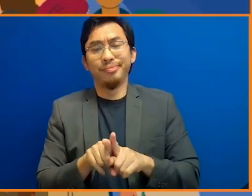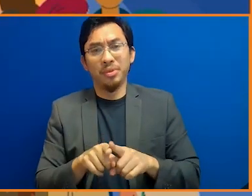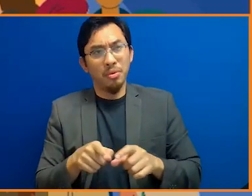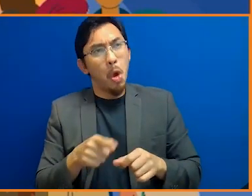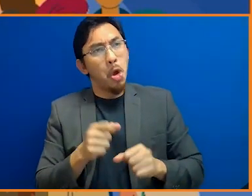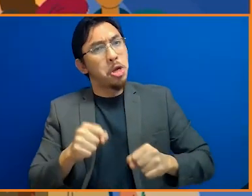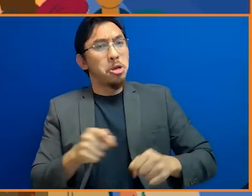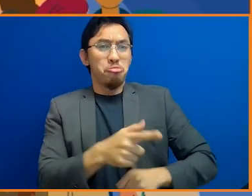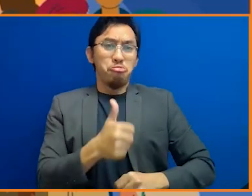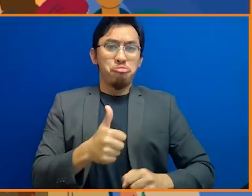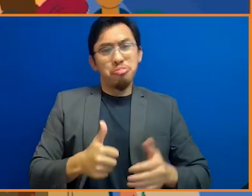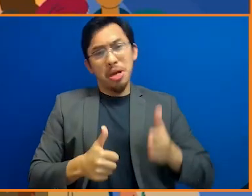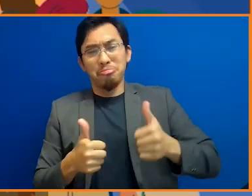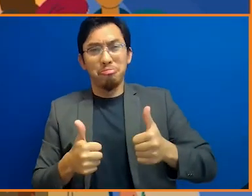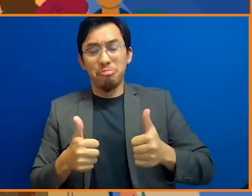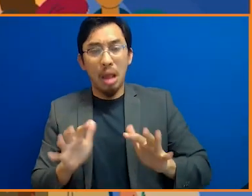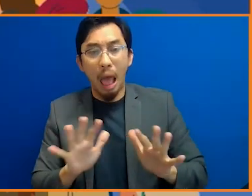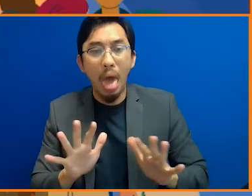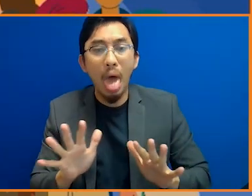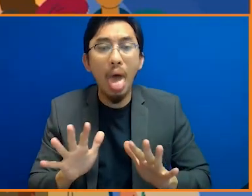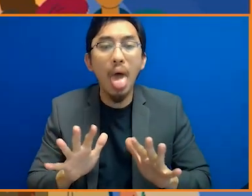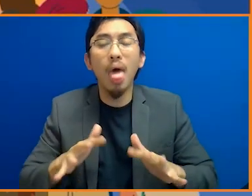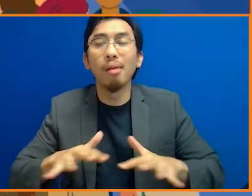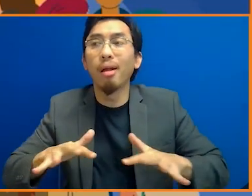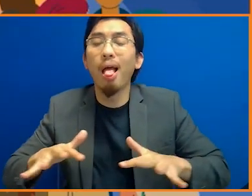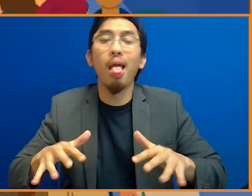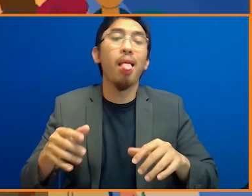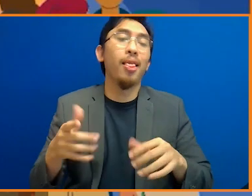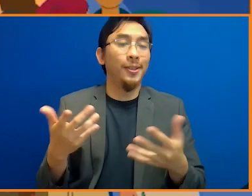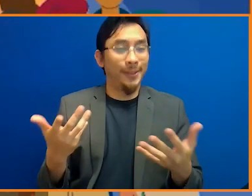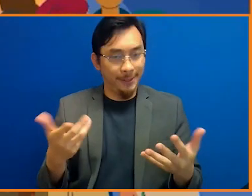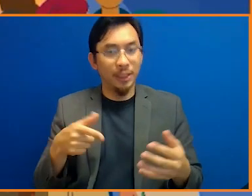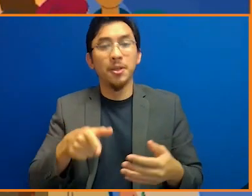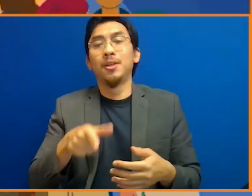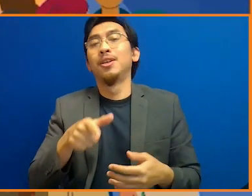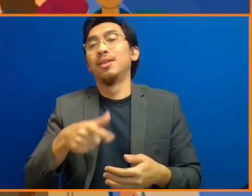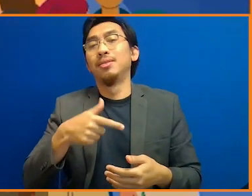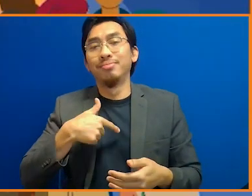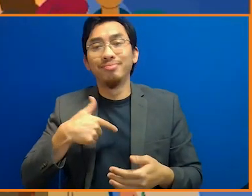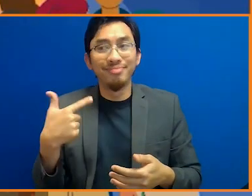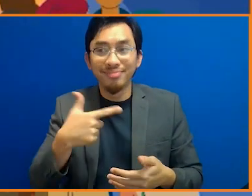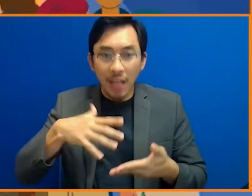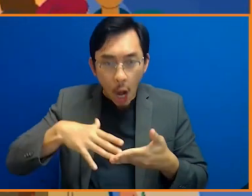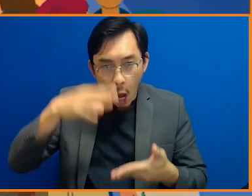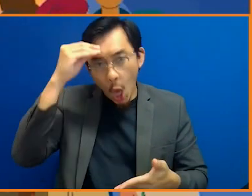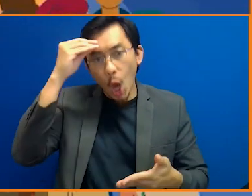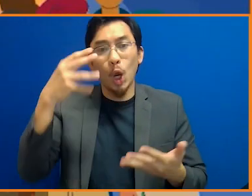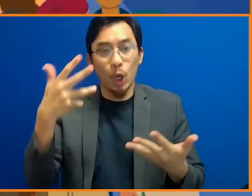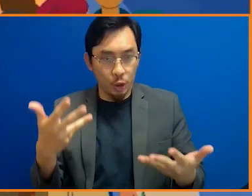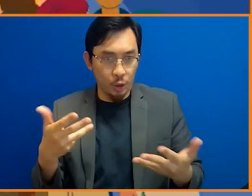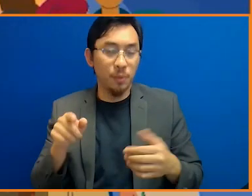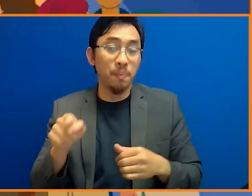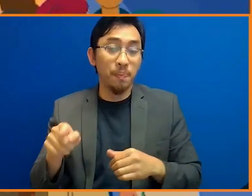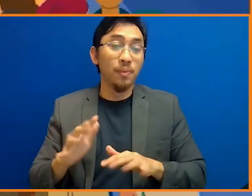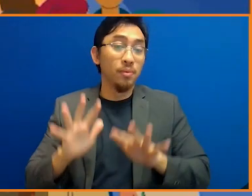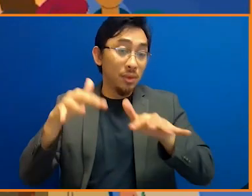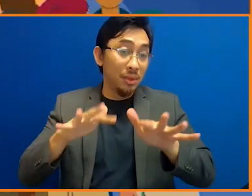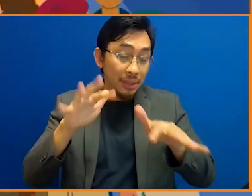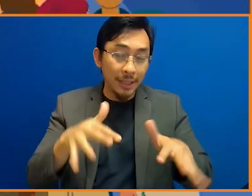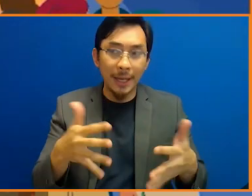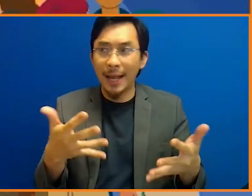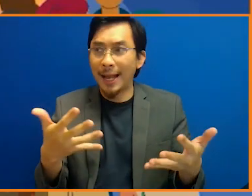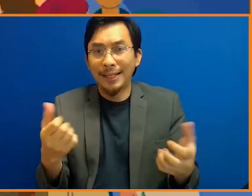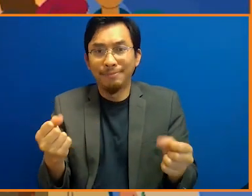of having such structures. And after that, we learn from these two tsunami that tsunami could arrive